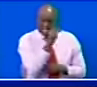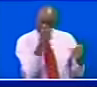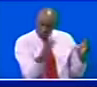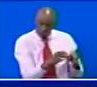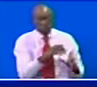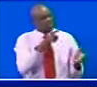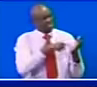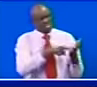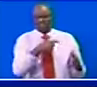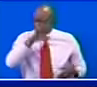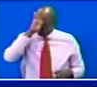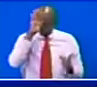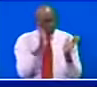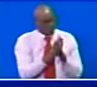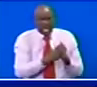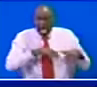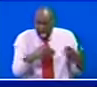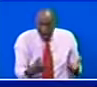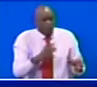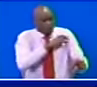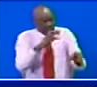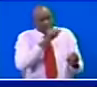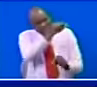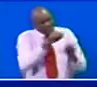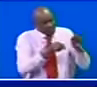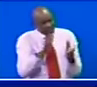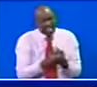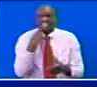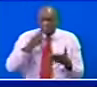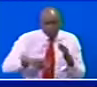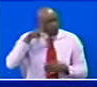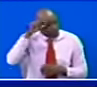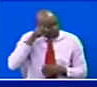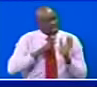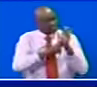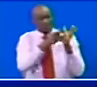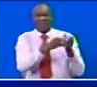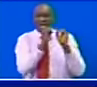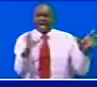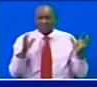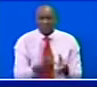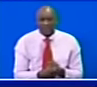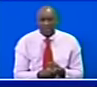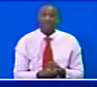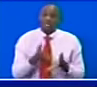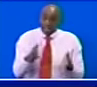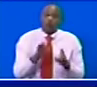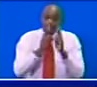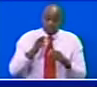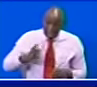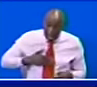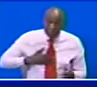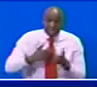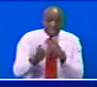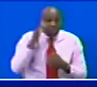say they are disappointed in the manner in which power was shared, and they feel the coast region was left out. As KTN's coast reporter